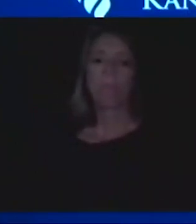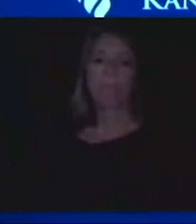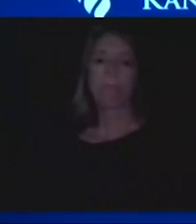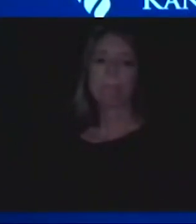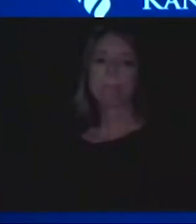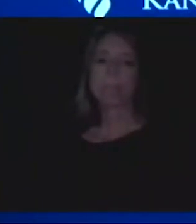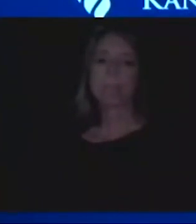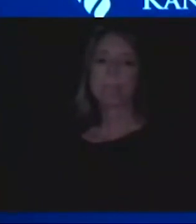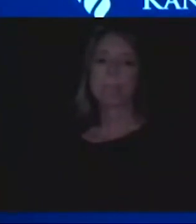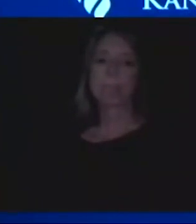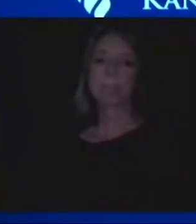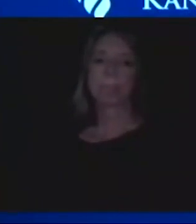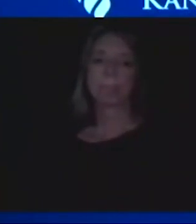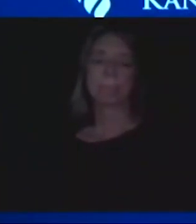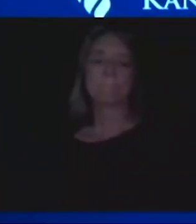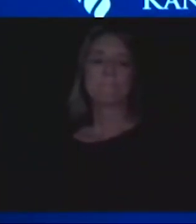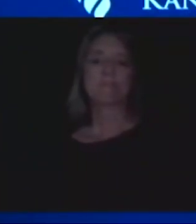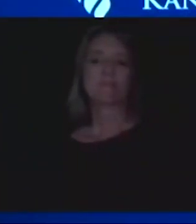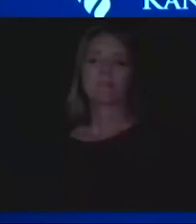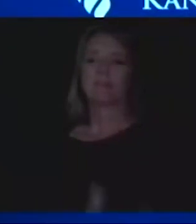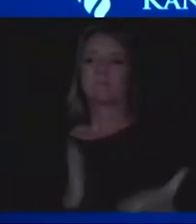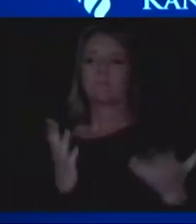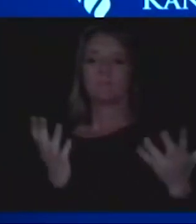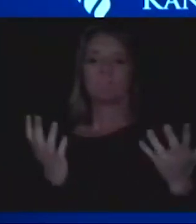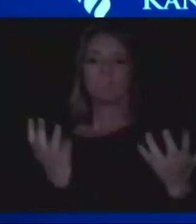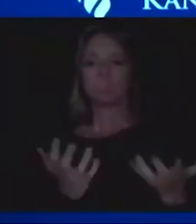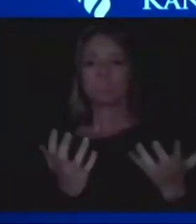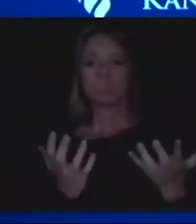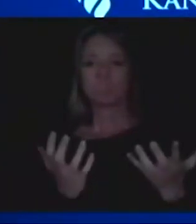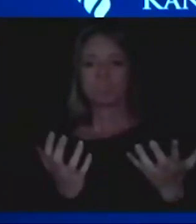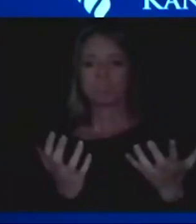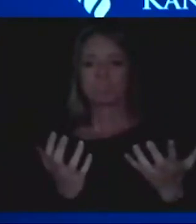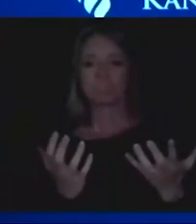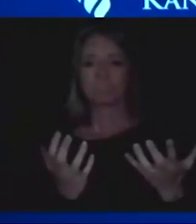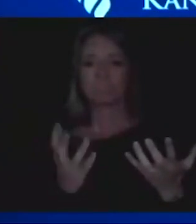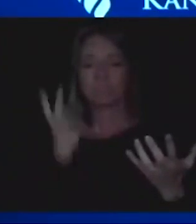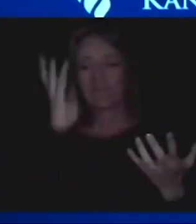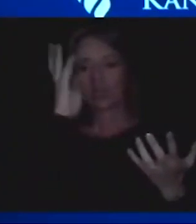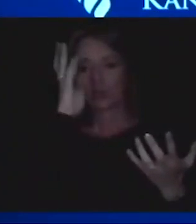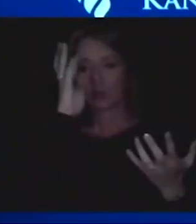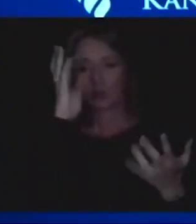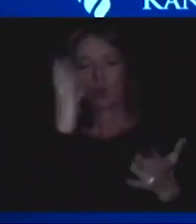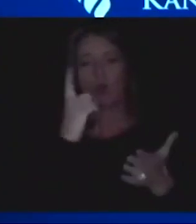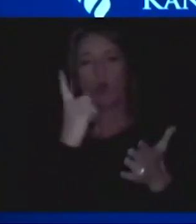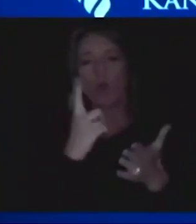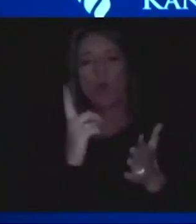At what price delusion? At what price